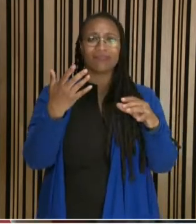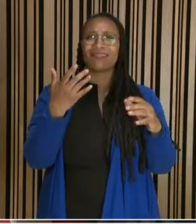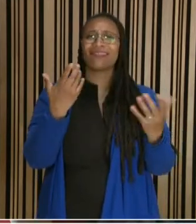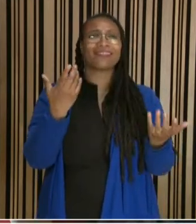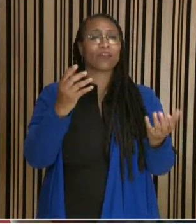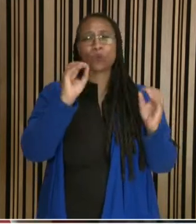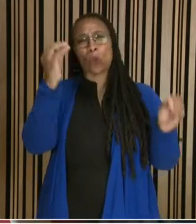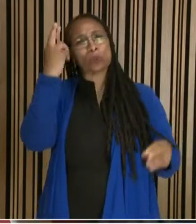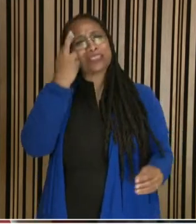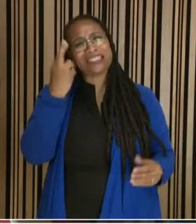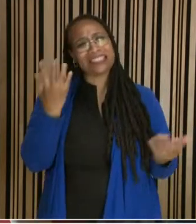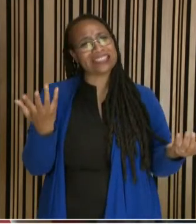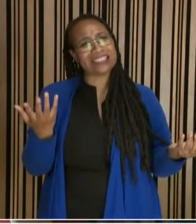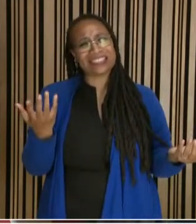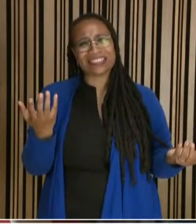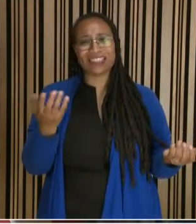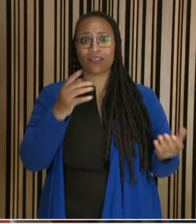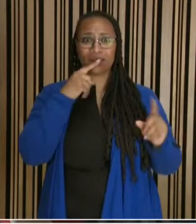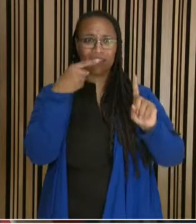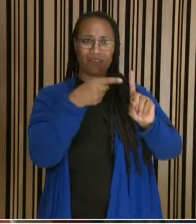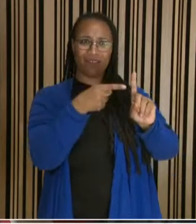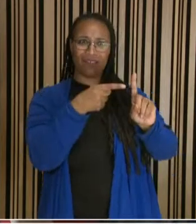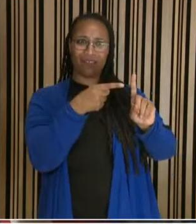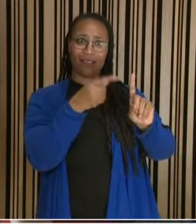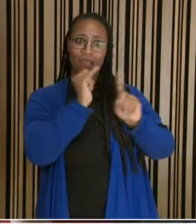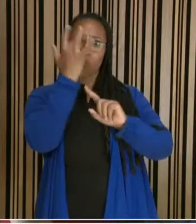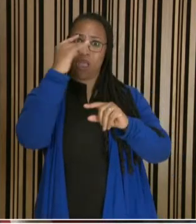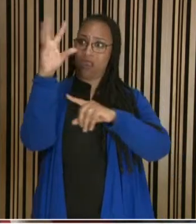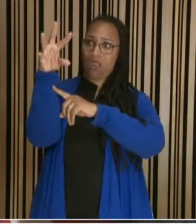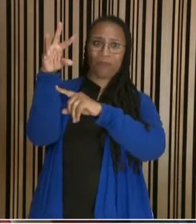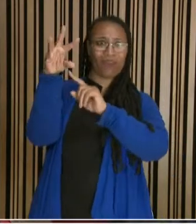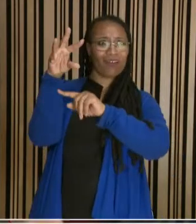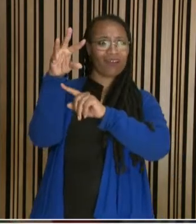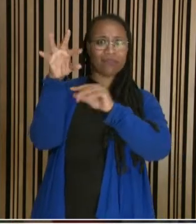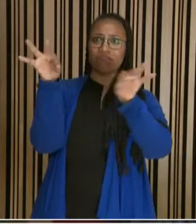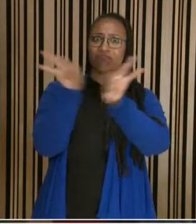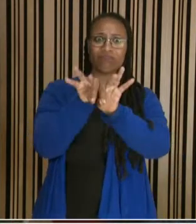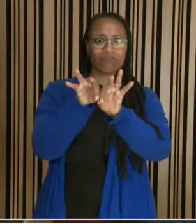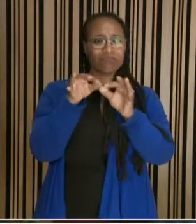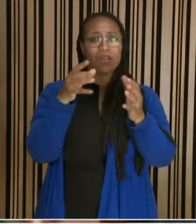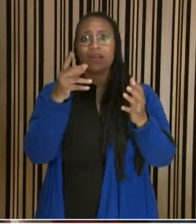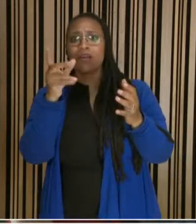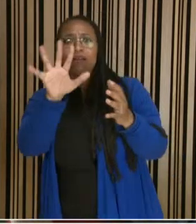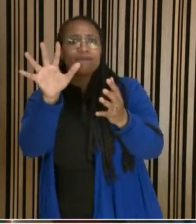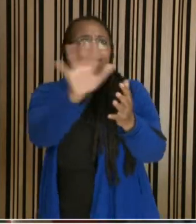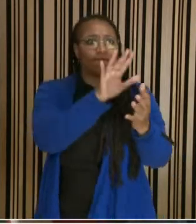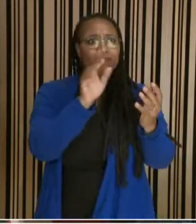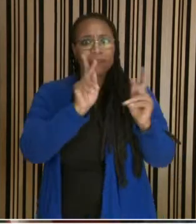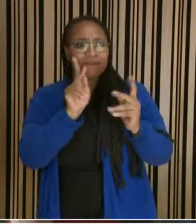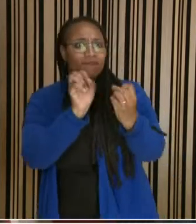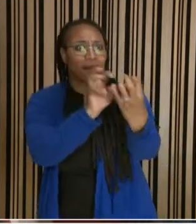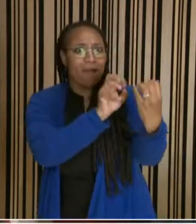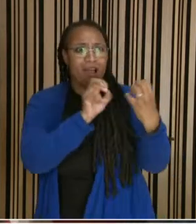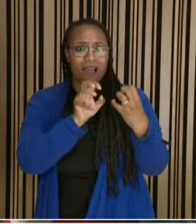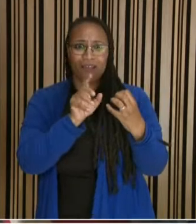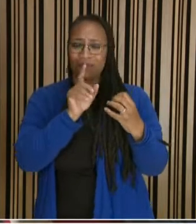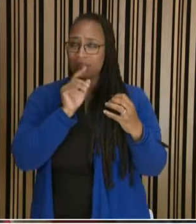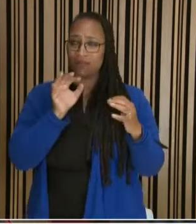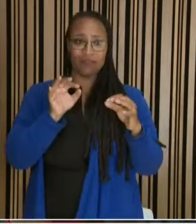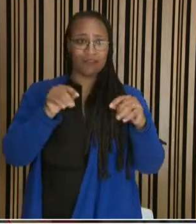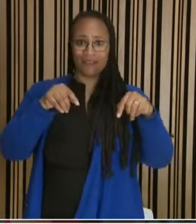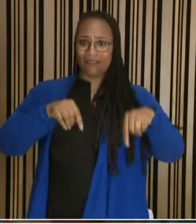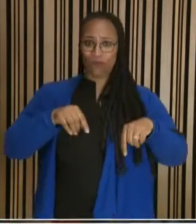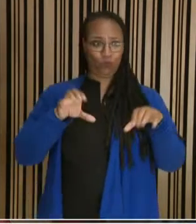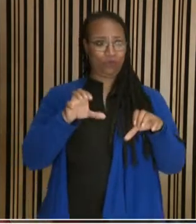traffic fatalities. That's what I hear. What I know in doing this for a number of years now, that